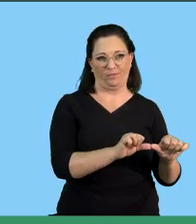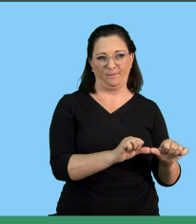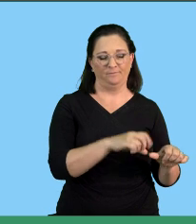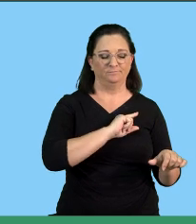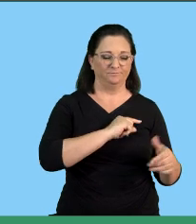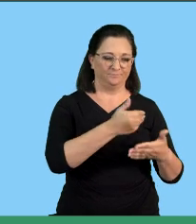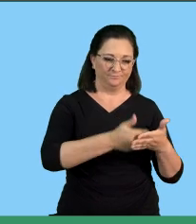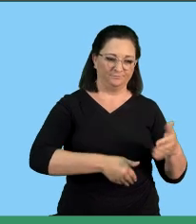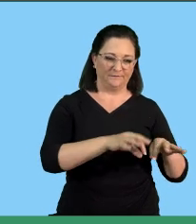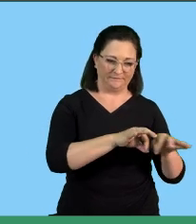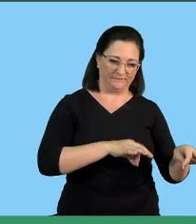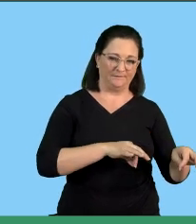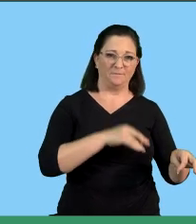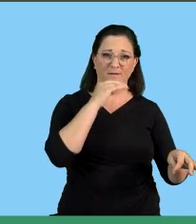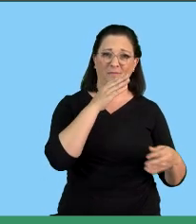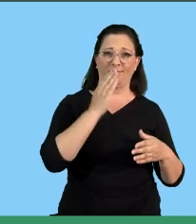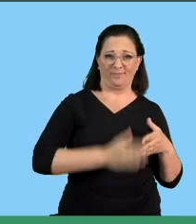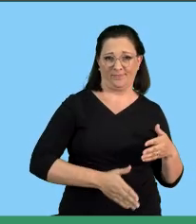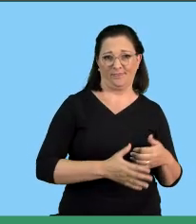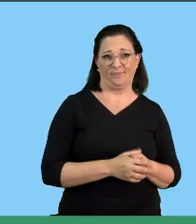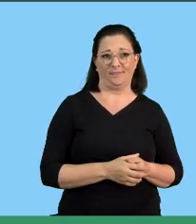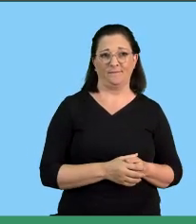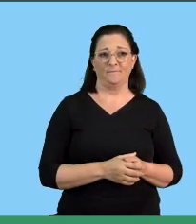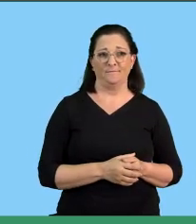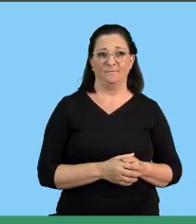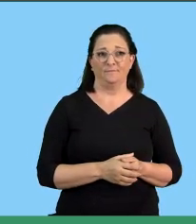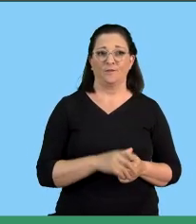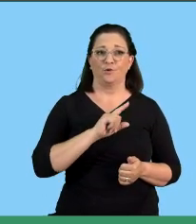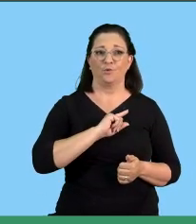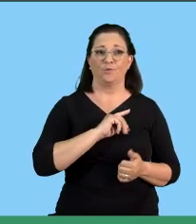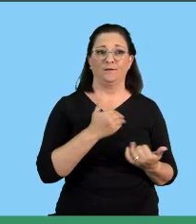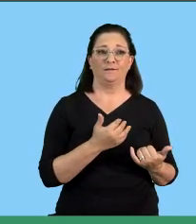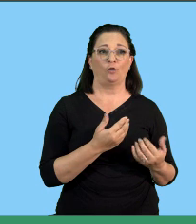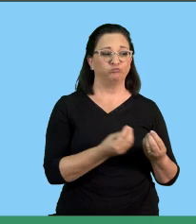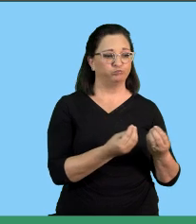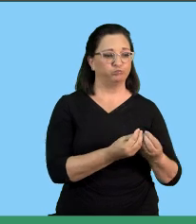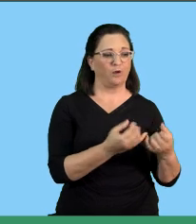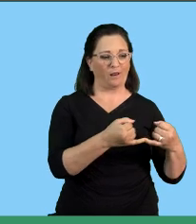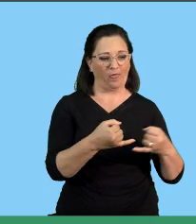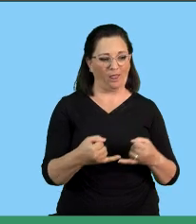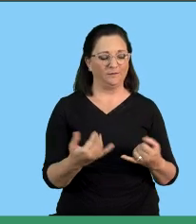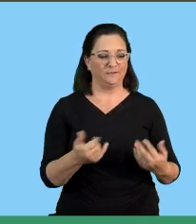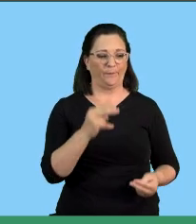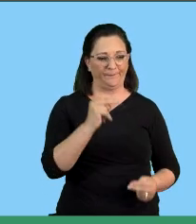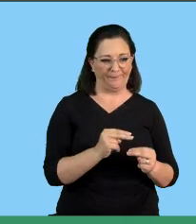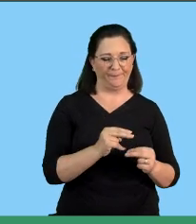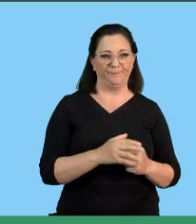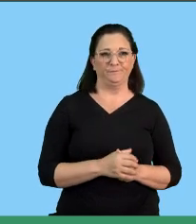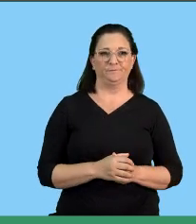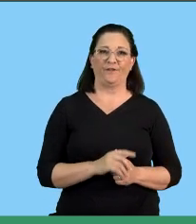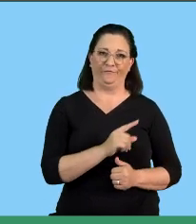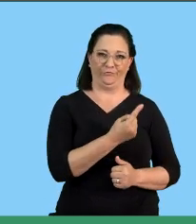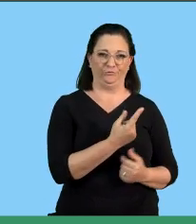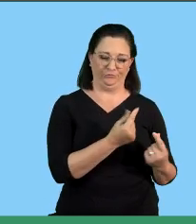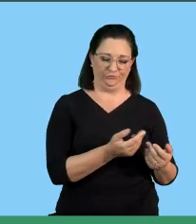are terminated. To terminate is to end due to a decrease in the number of product lines. That is the first thing